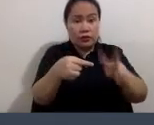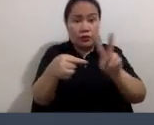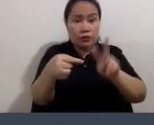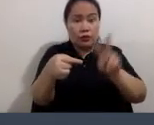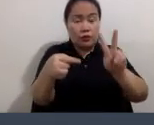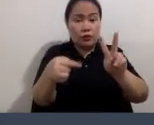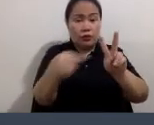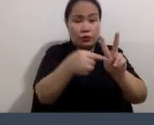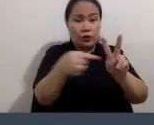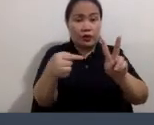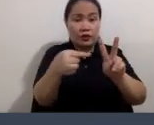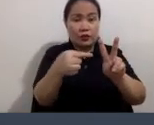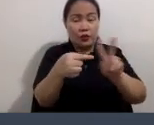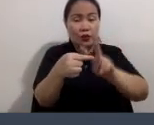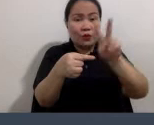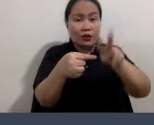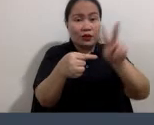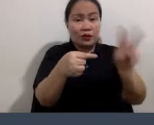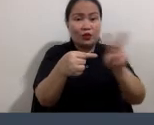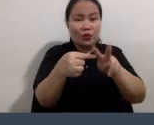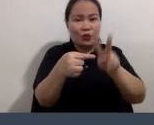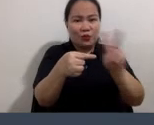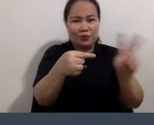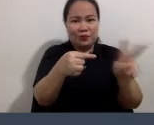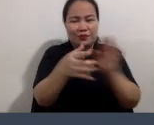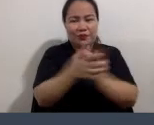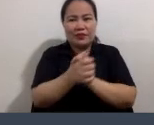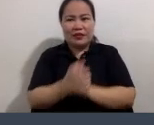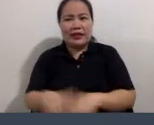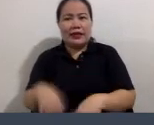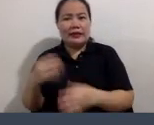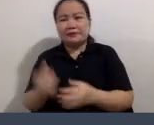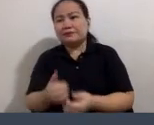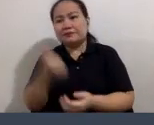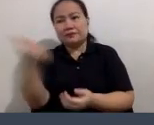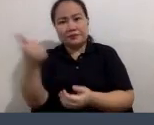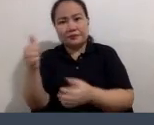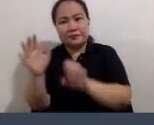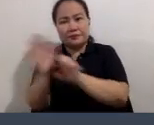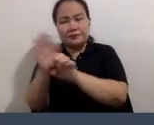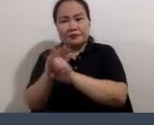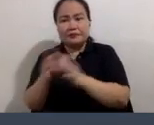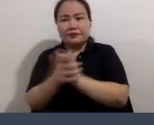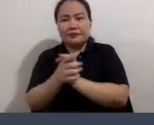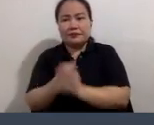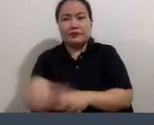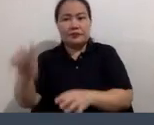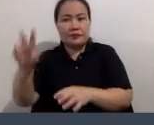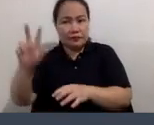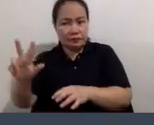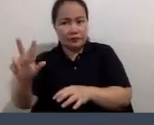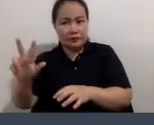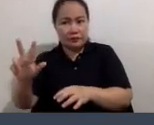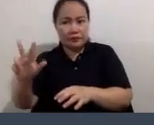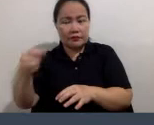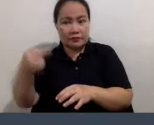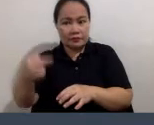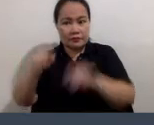silang negative. That's why your answer is negative. Let's have another. So, I have here